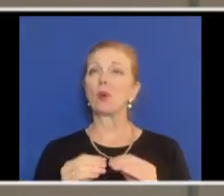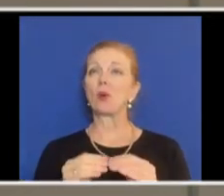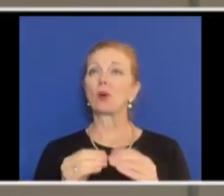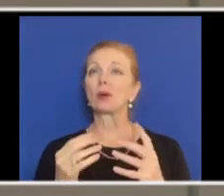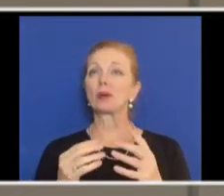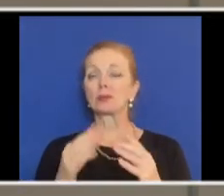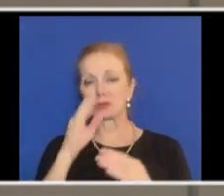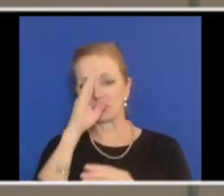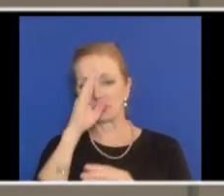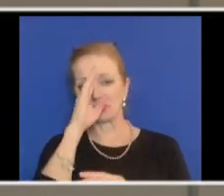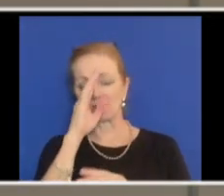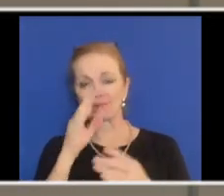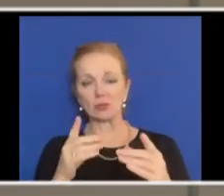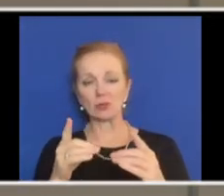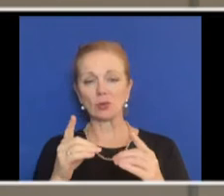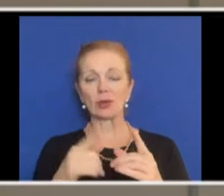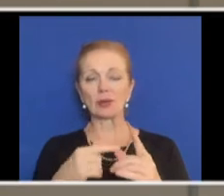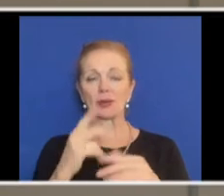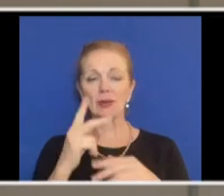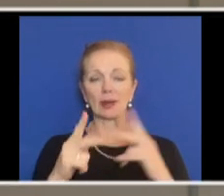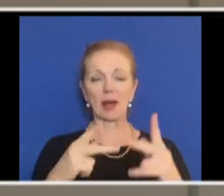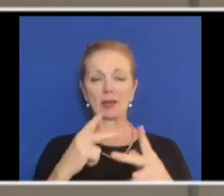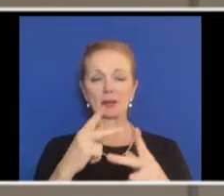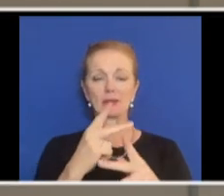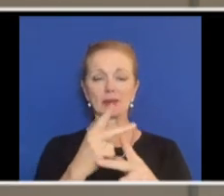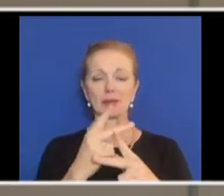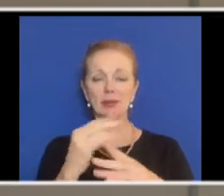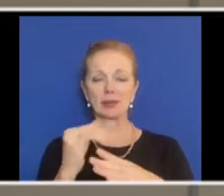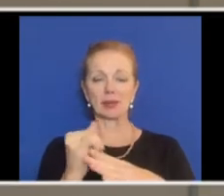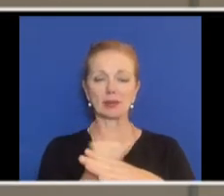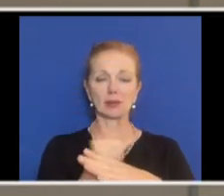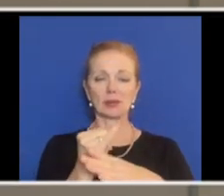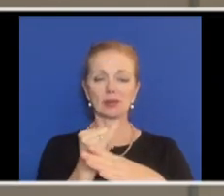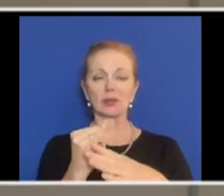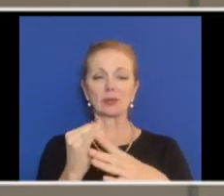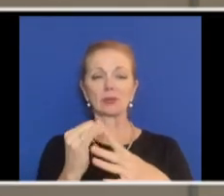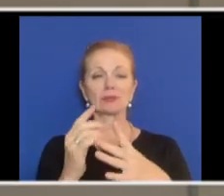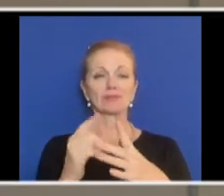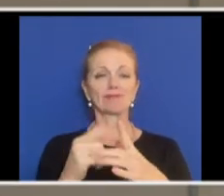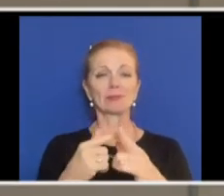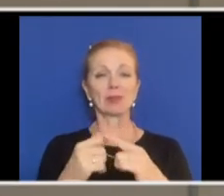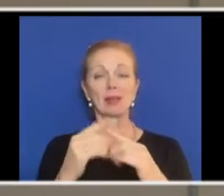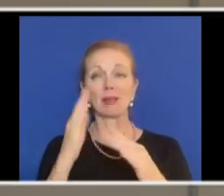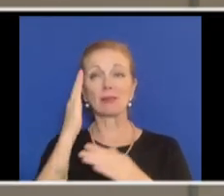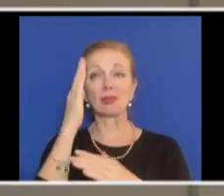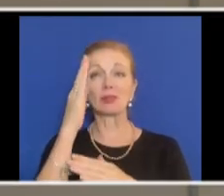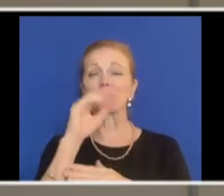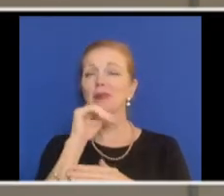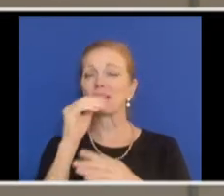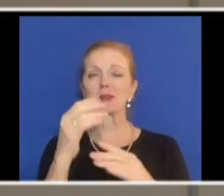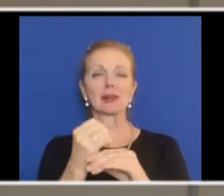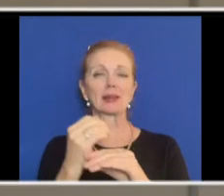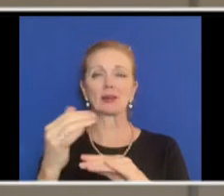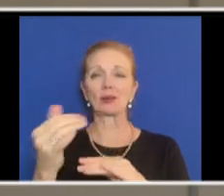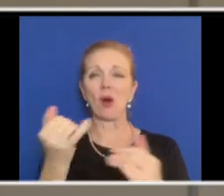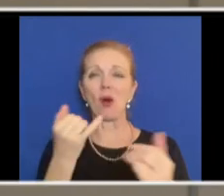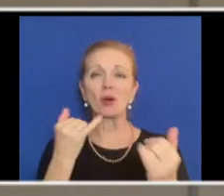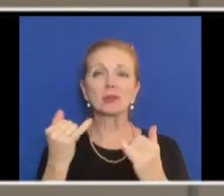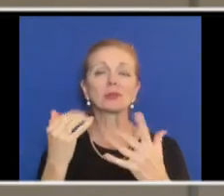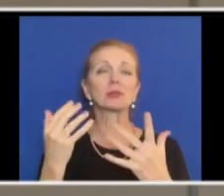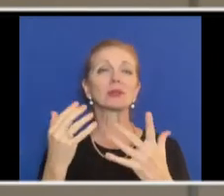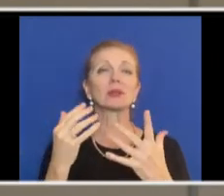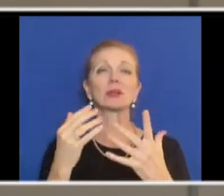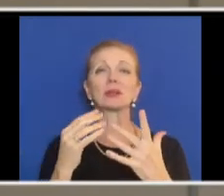directive on the type of industrial to make sure that down the line we're not getting calls like we're getting